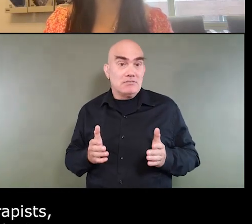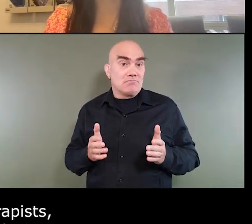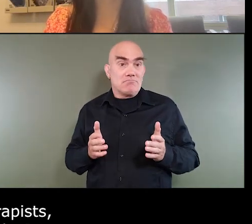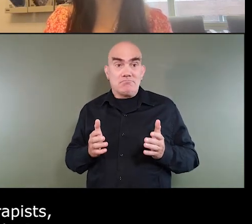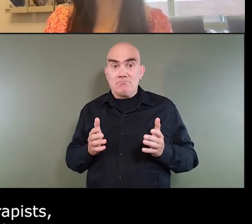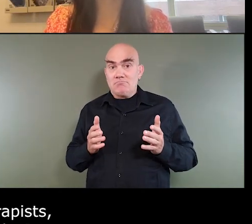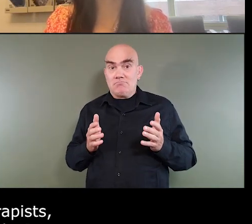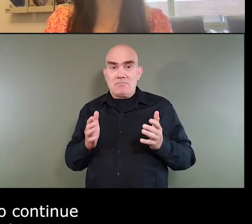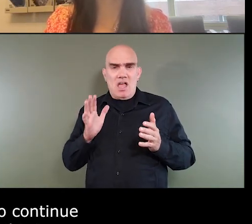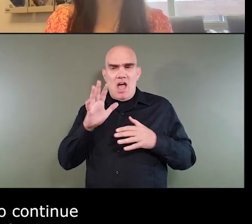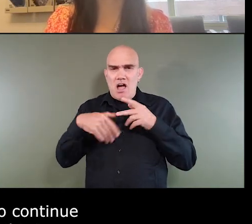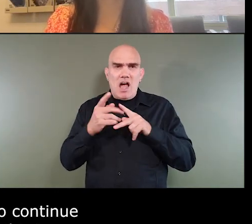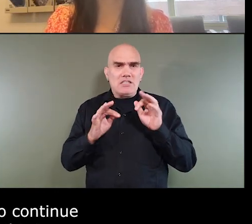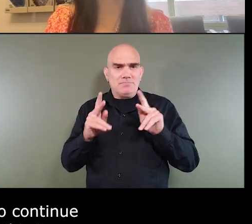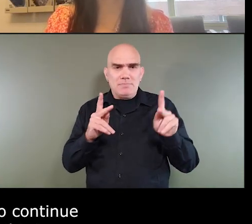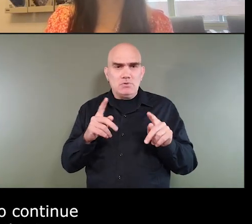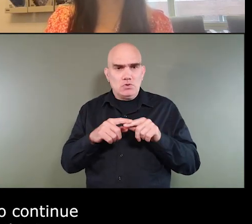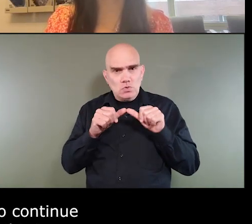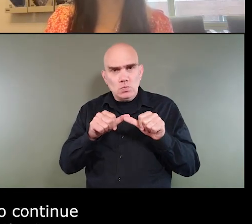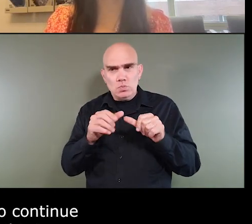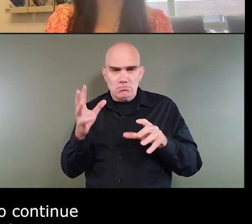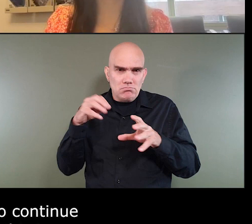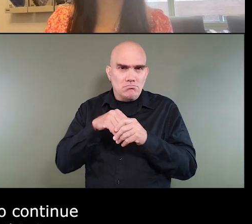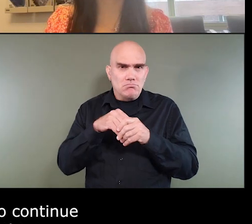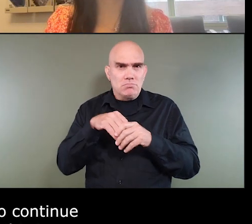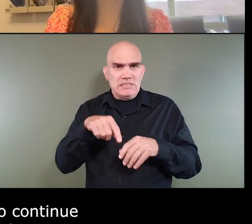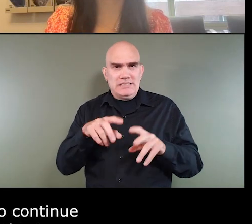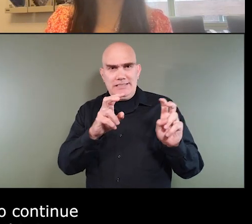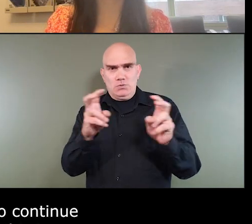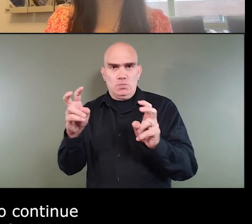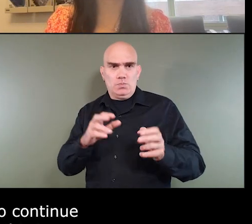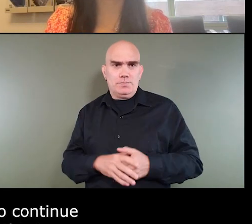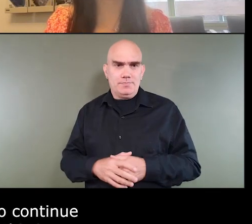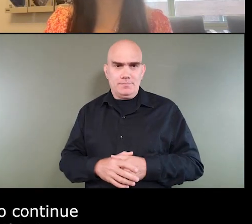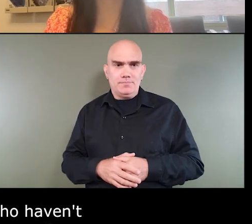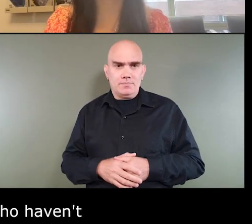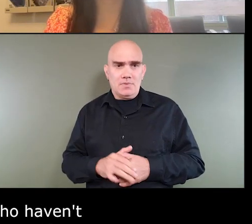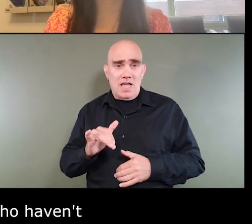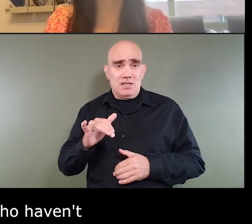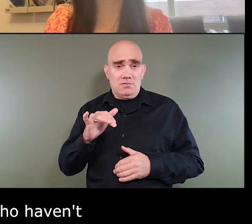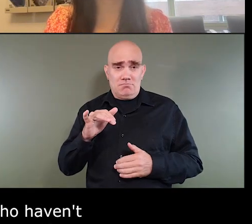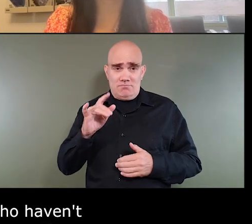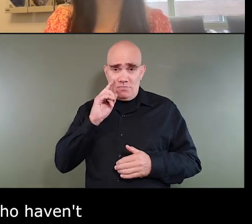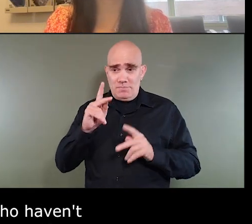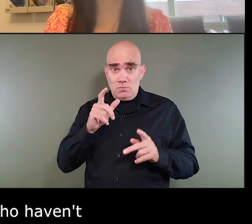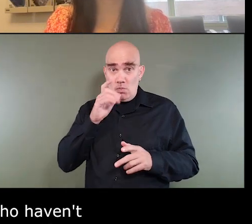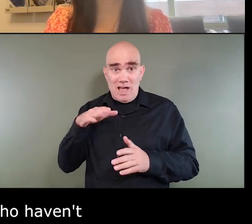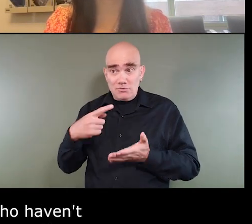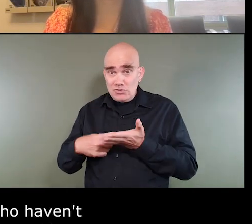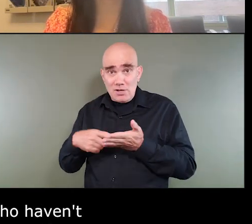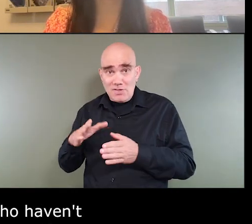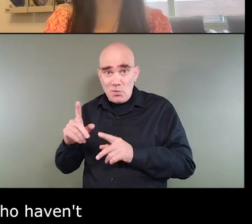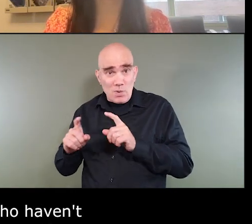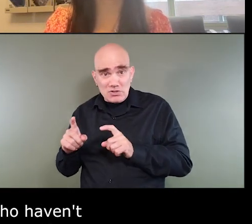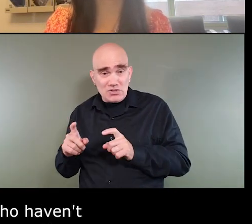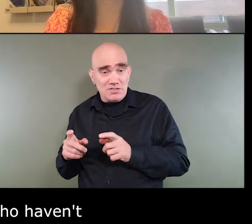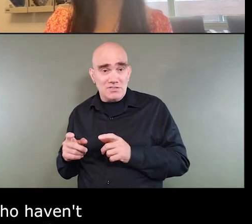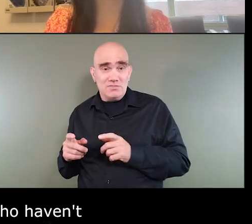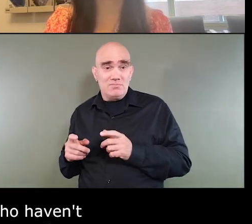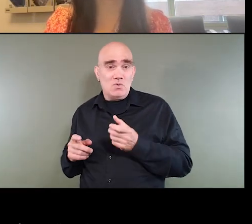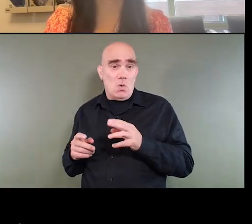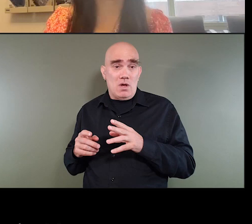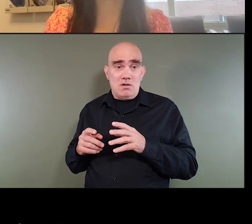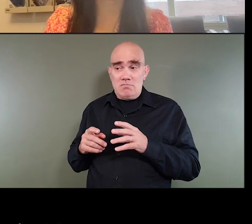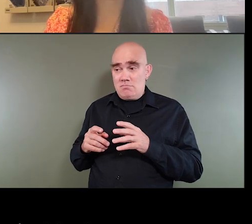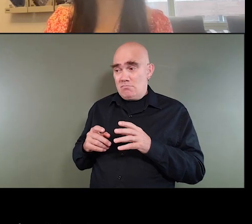therapists, exercise physiologists, all sorts of folks to continue to engage around this issue. So for folks who haven't talked about their